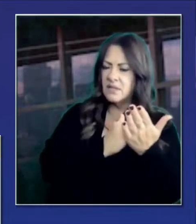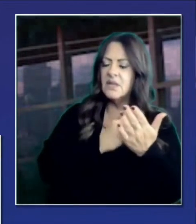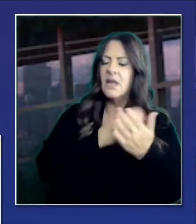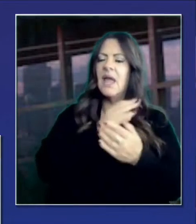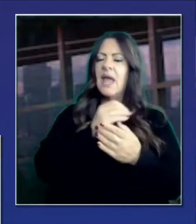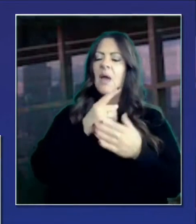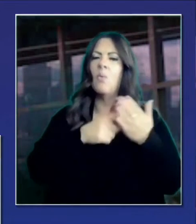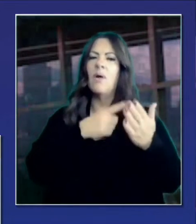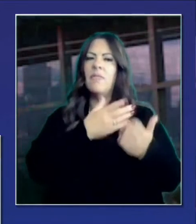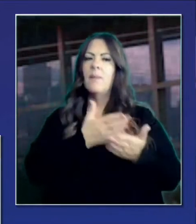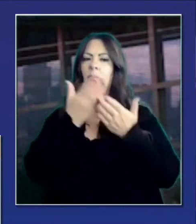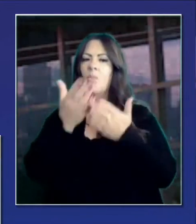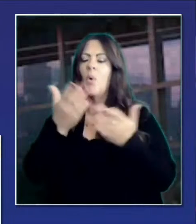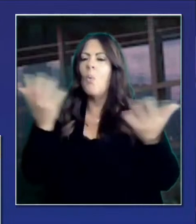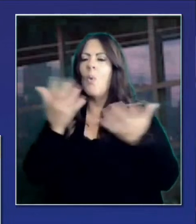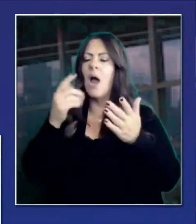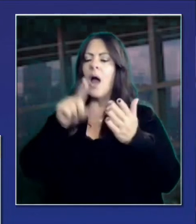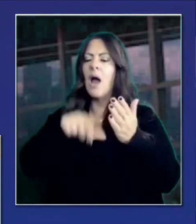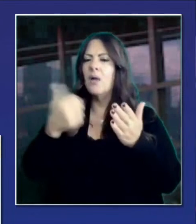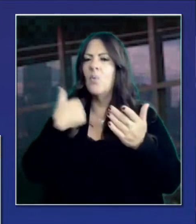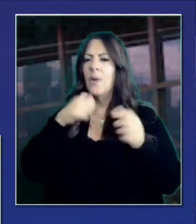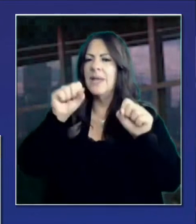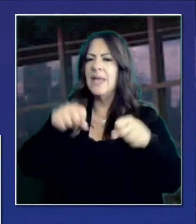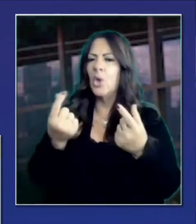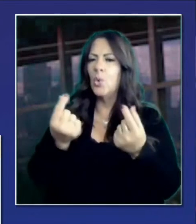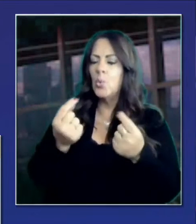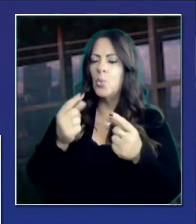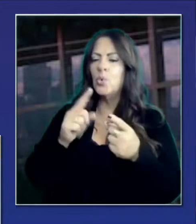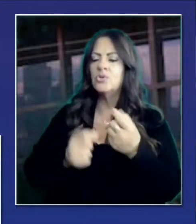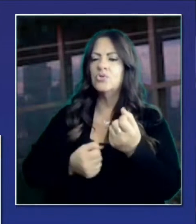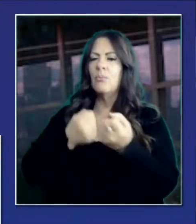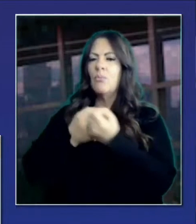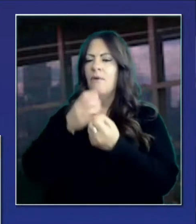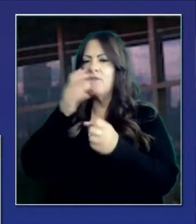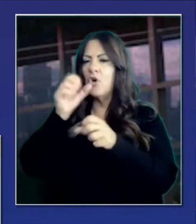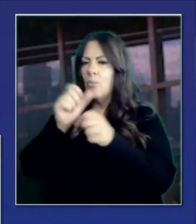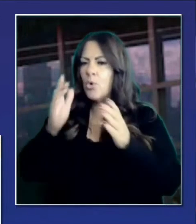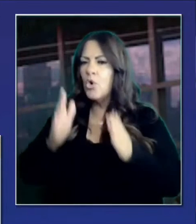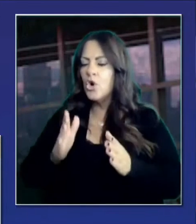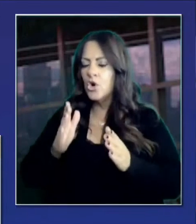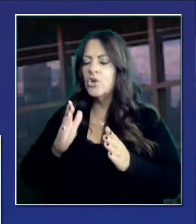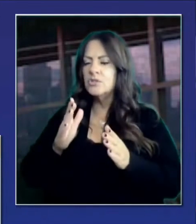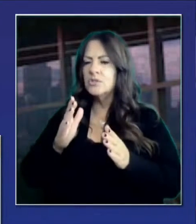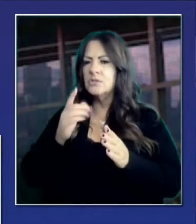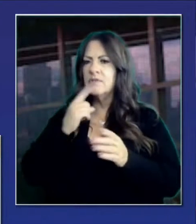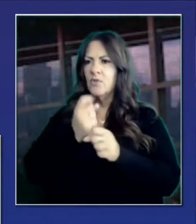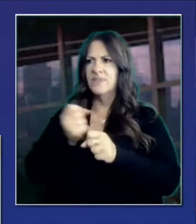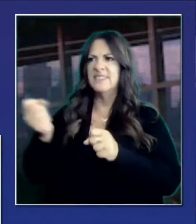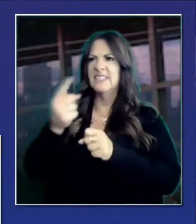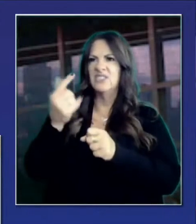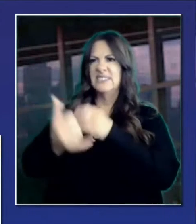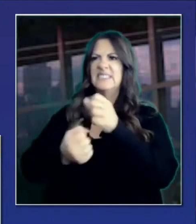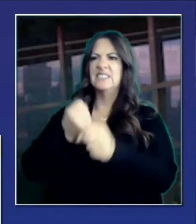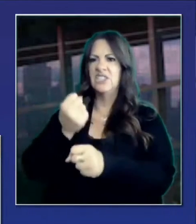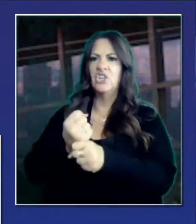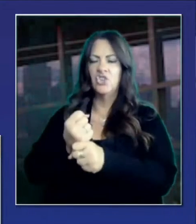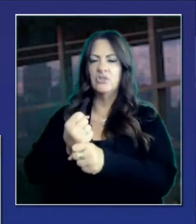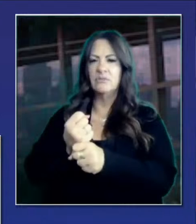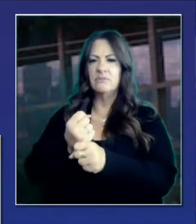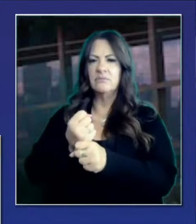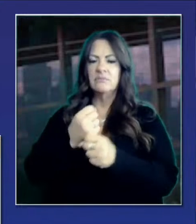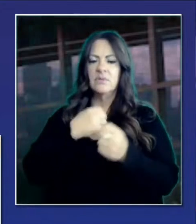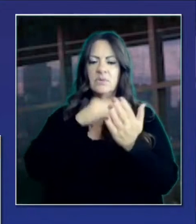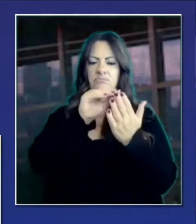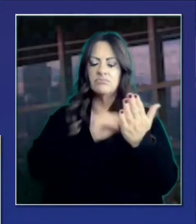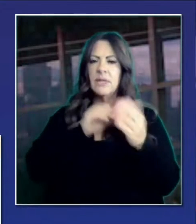indirectly impact farm workers in next year's budget. We actually have that document. In the interest of time, I'm going to make sure we provide that to you. If you're not getting it in the